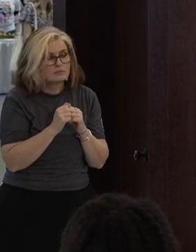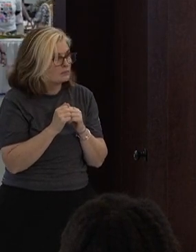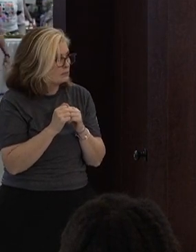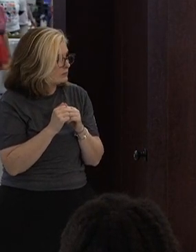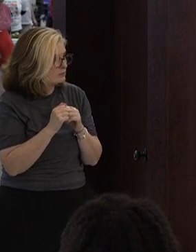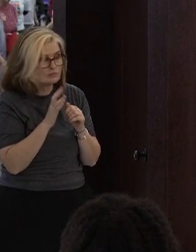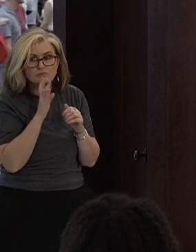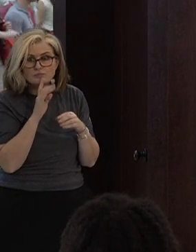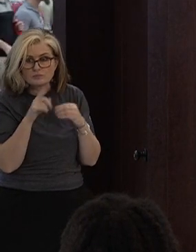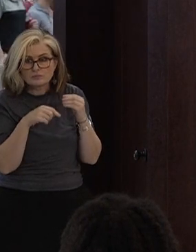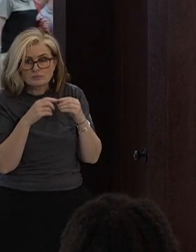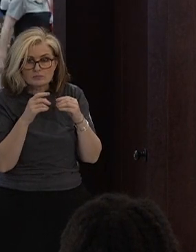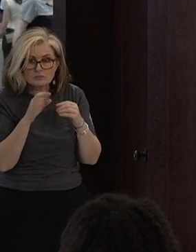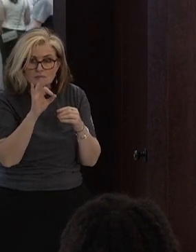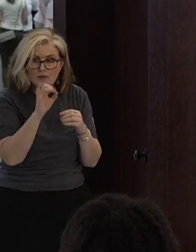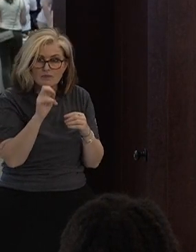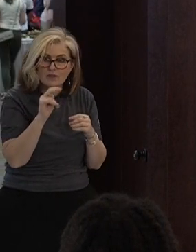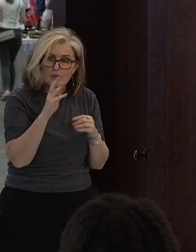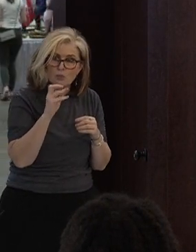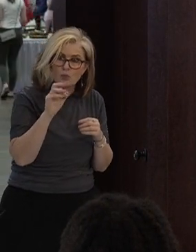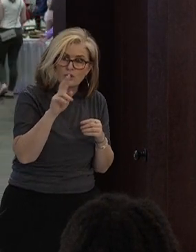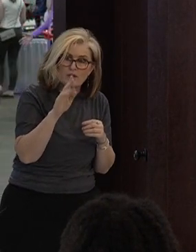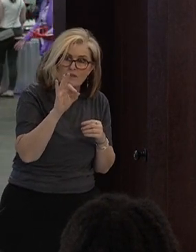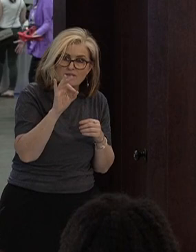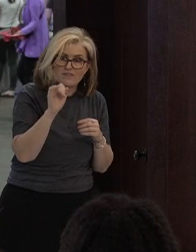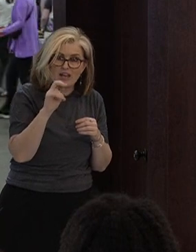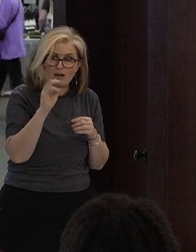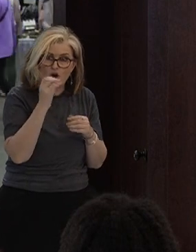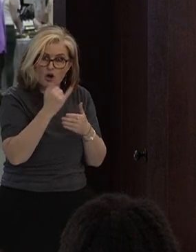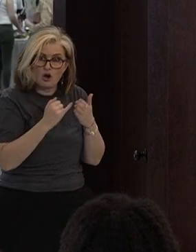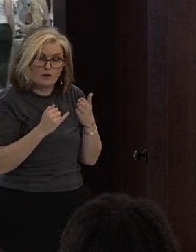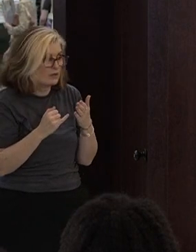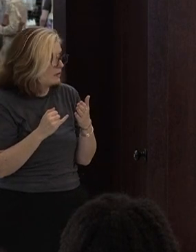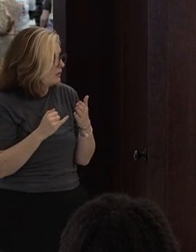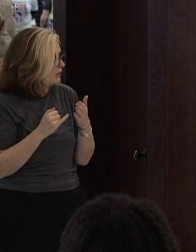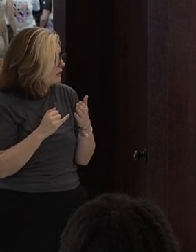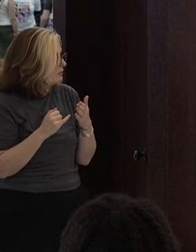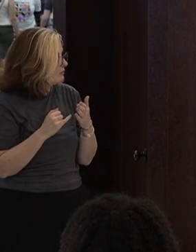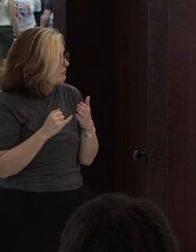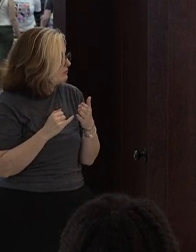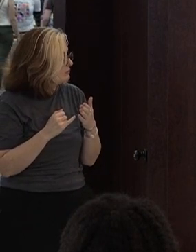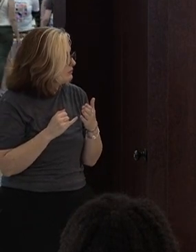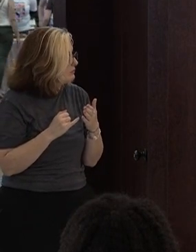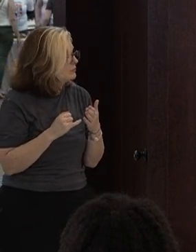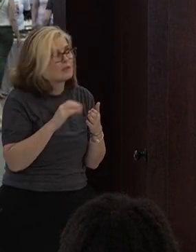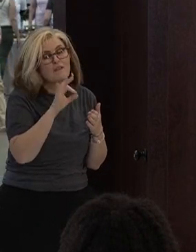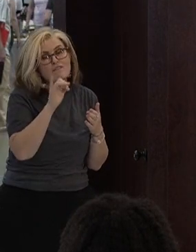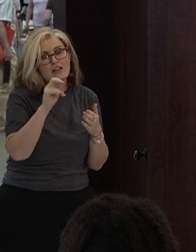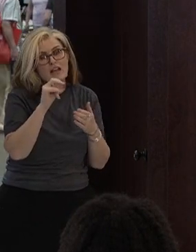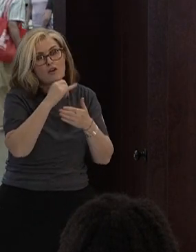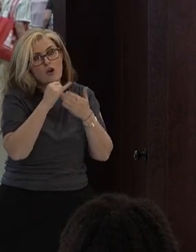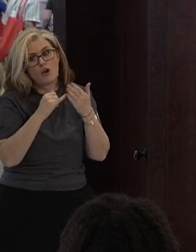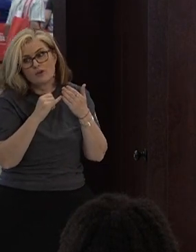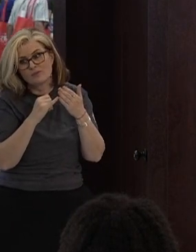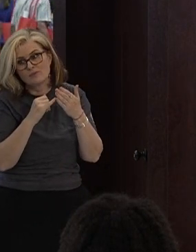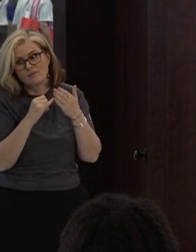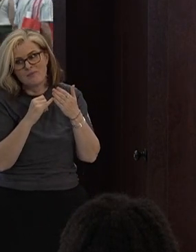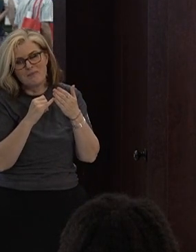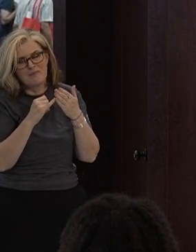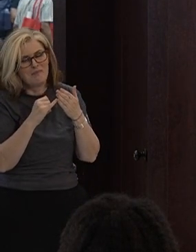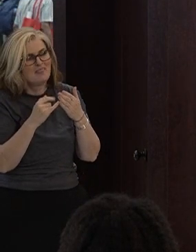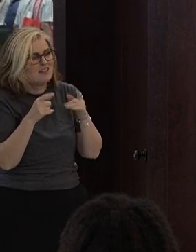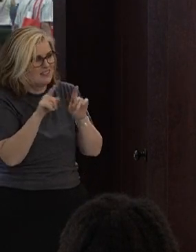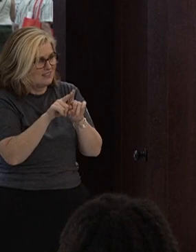Could you talk about fan works, fan fiction, and fan art, and how copyright applies? Yeah, so fan art is also an